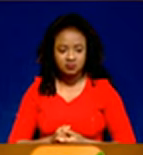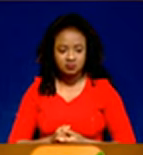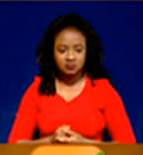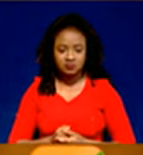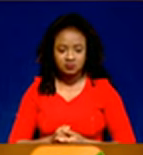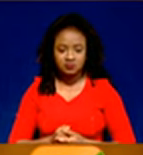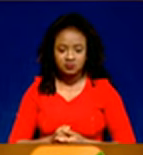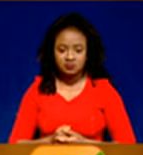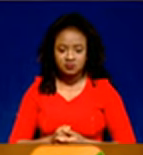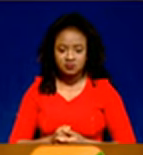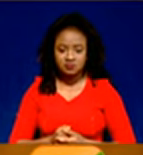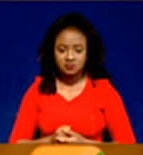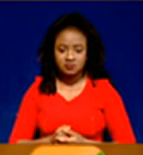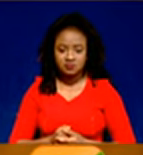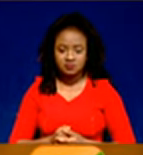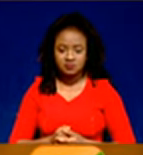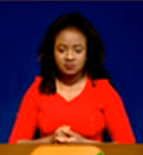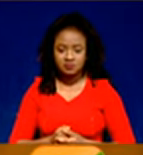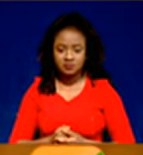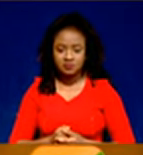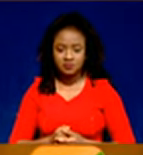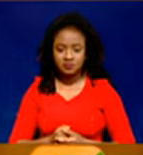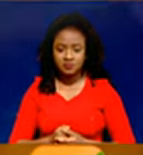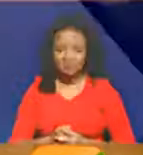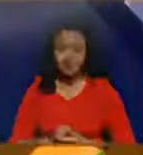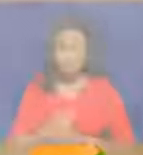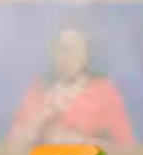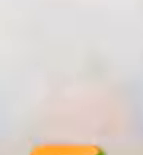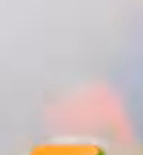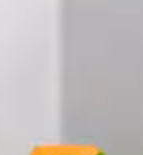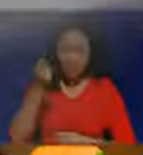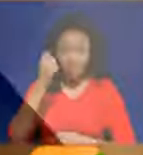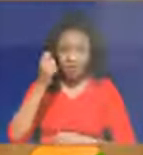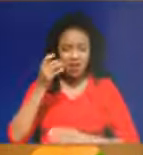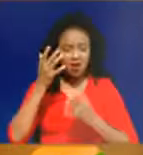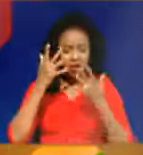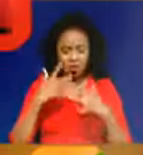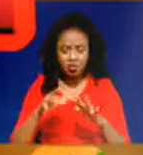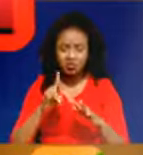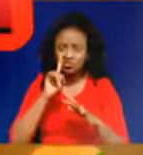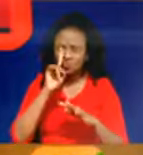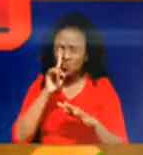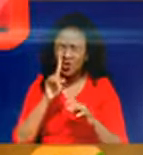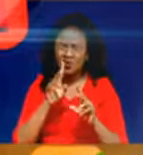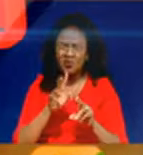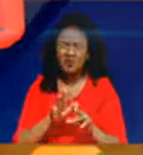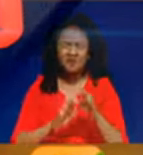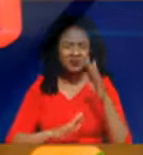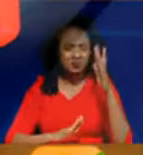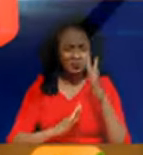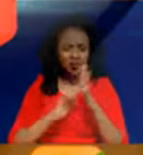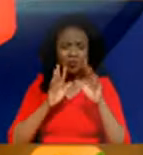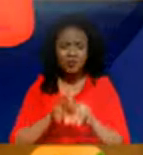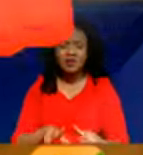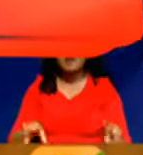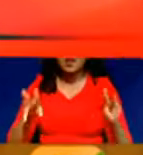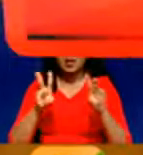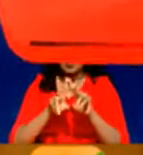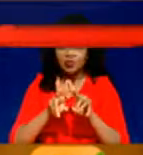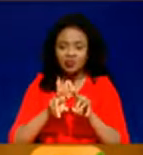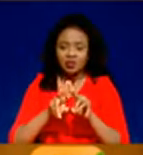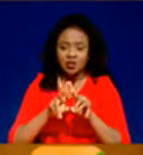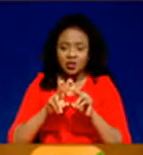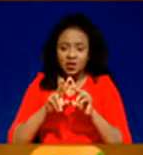Our motherland has lost one of her most valiant generals. We have also